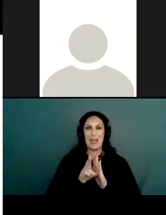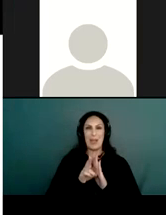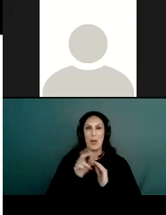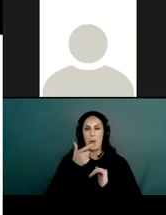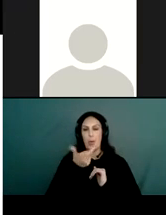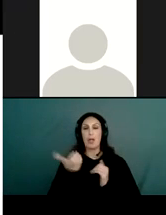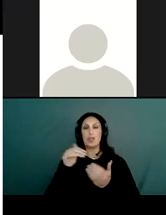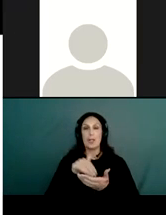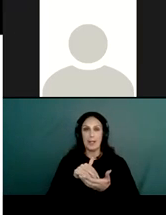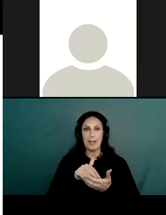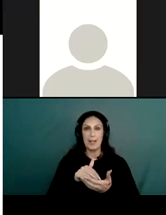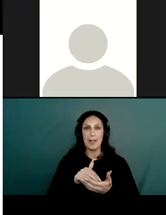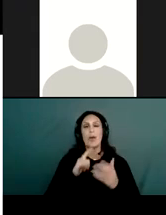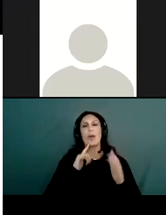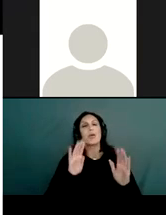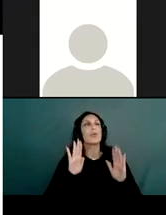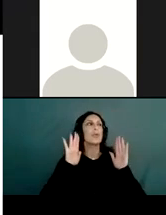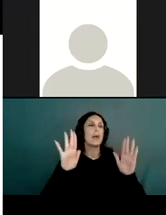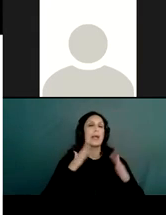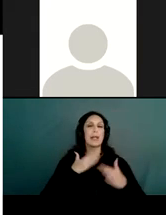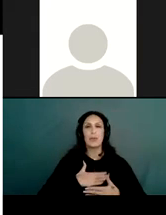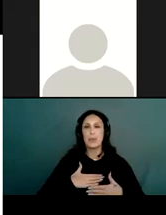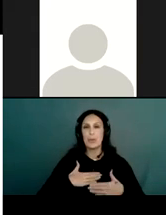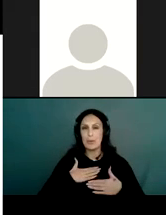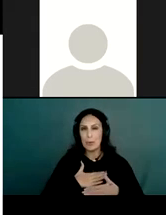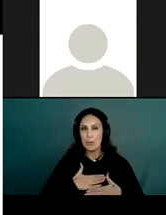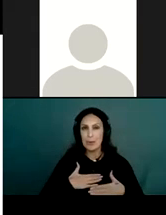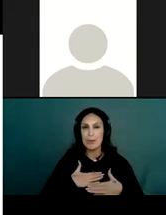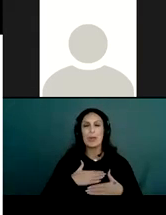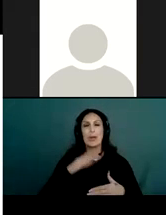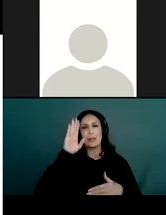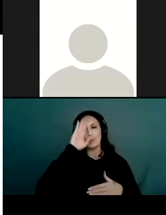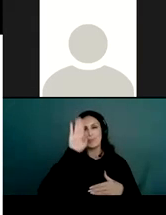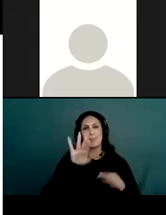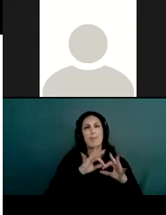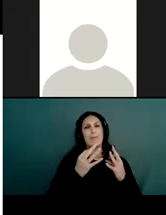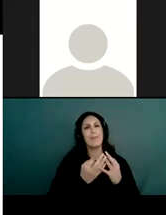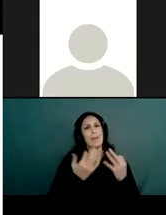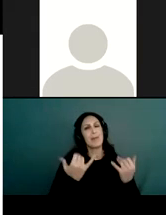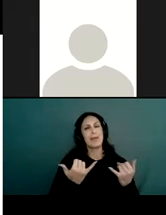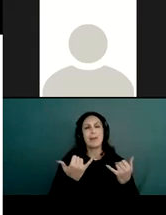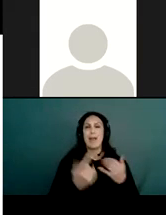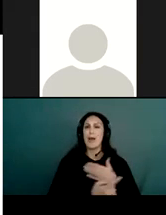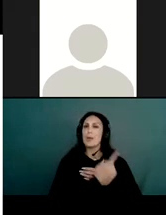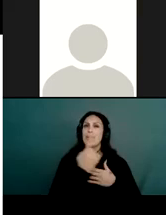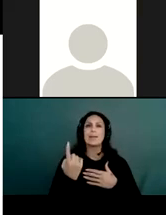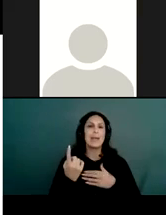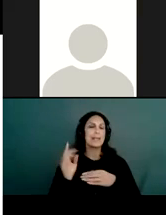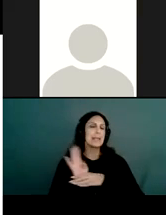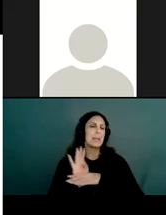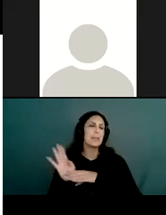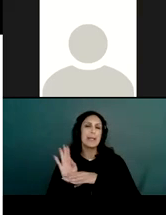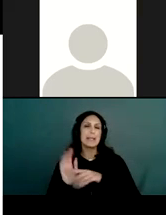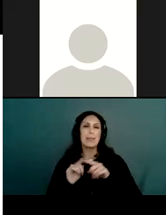We greatly appreciate it. We know you have busy lives and we appreciate you taking time out to be with us this